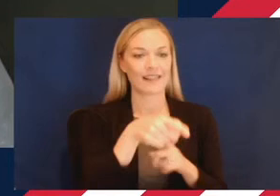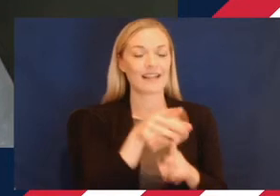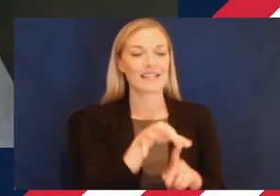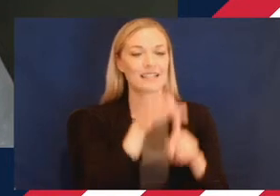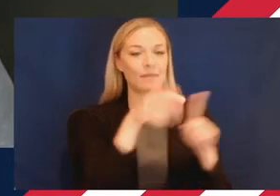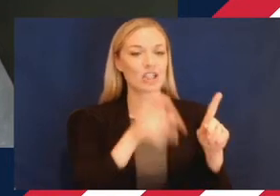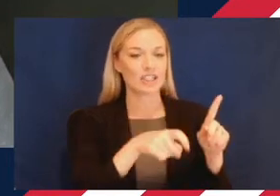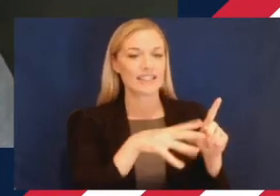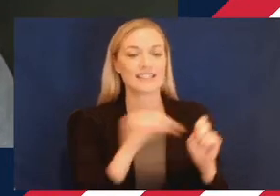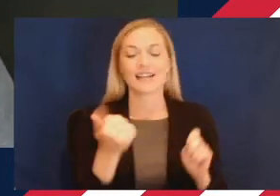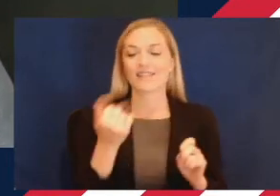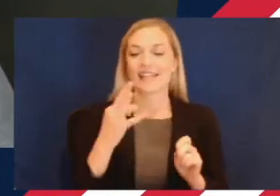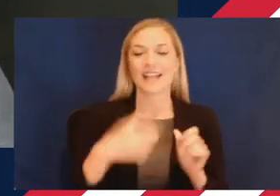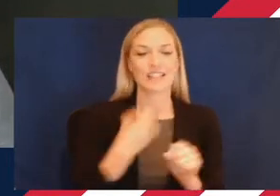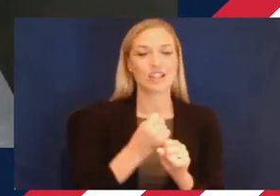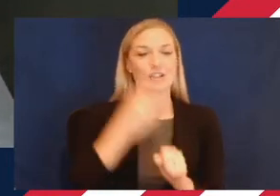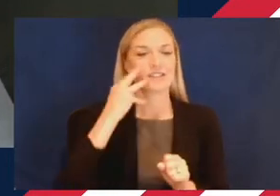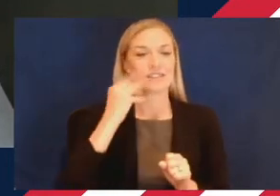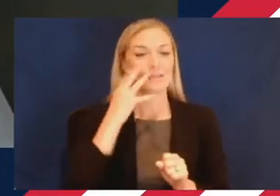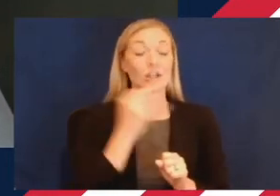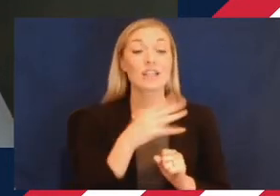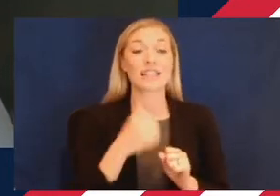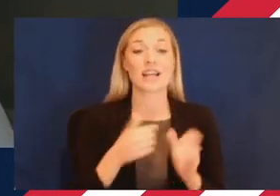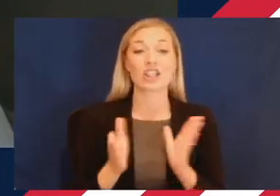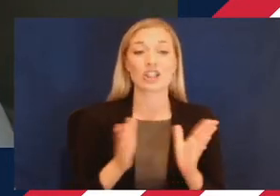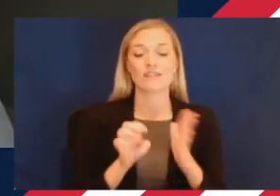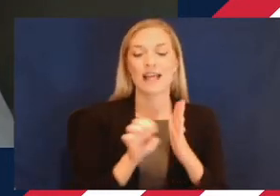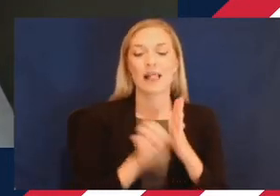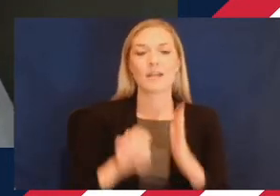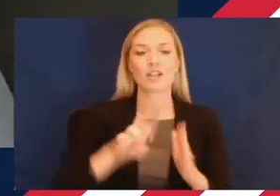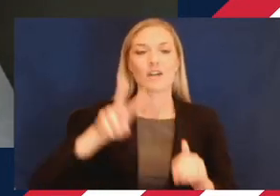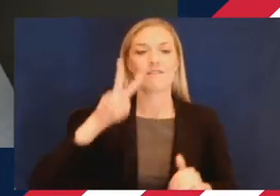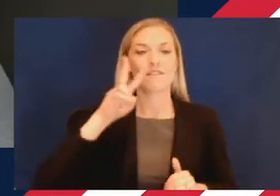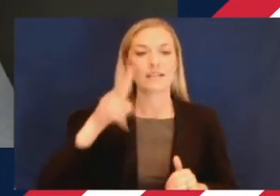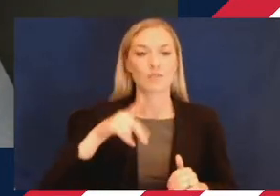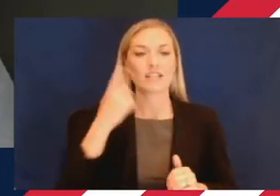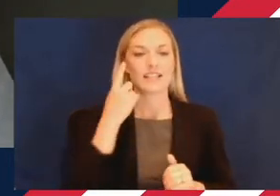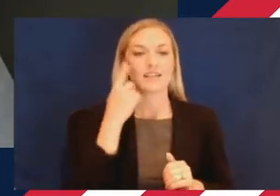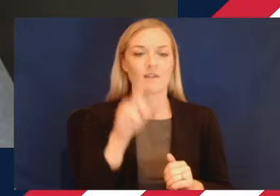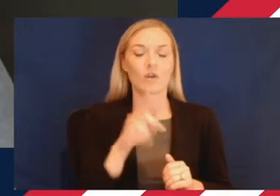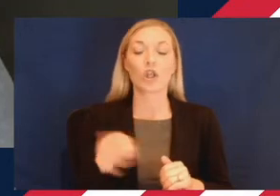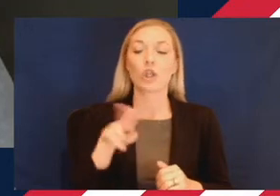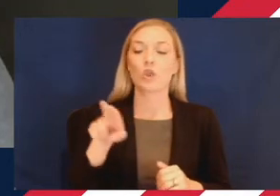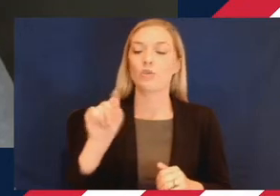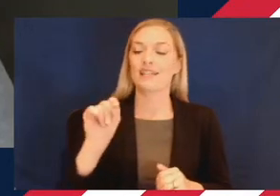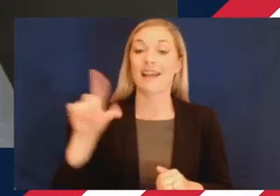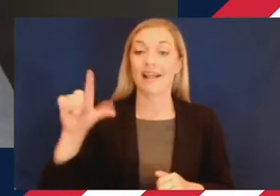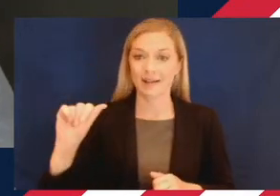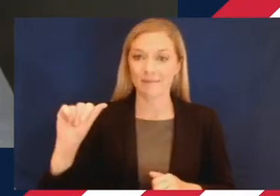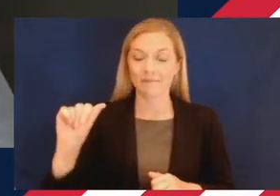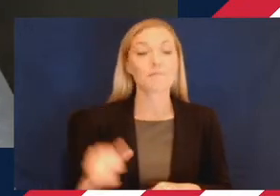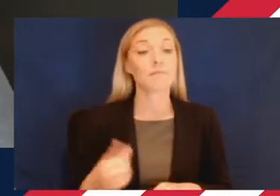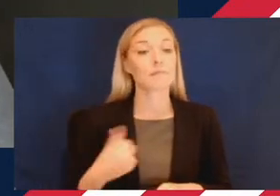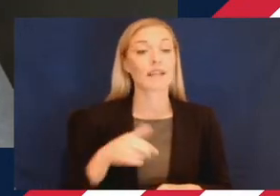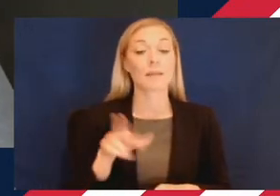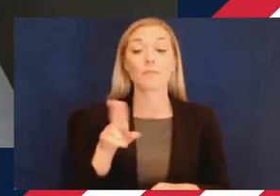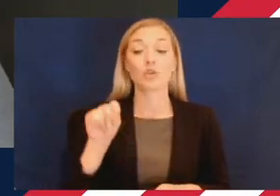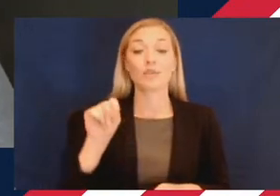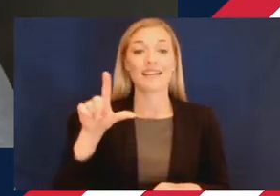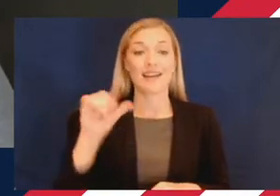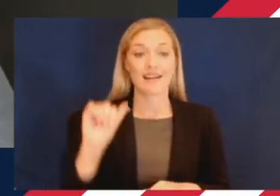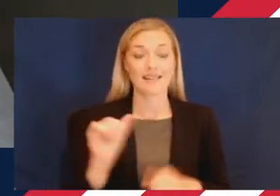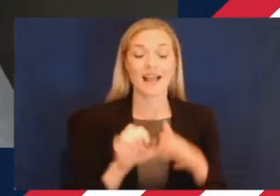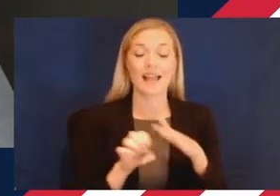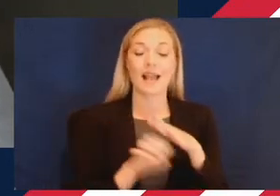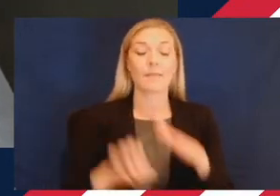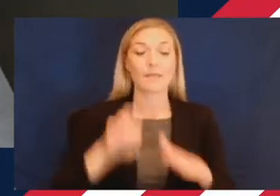and serve as Elementary Vice President of the United Teachers Los Angeles, or UTLA. As UTLA's Elementary Vice President, I am honored